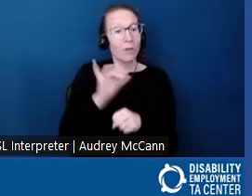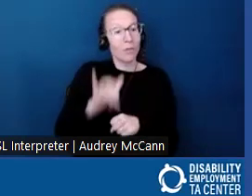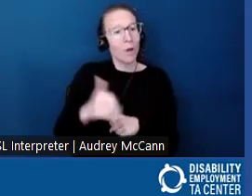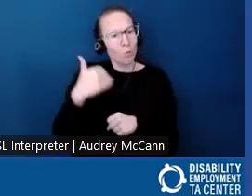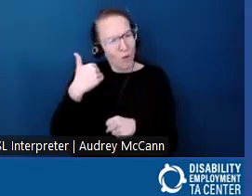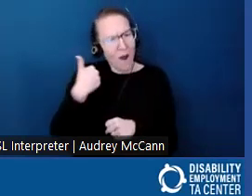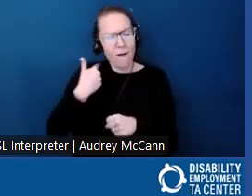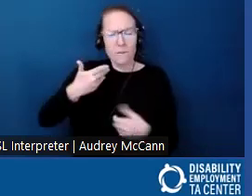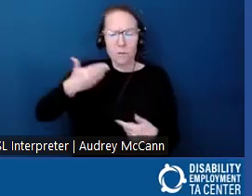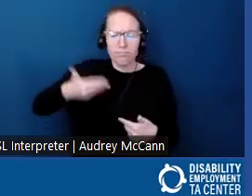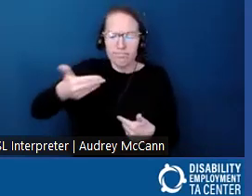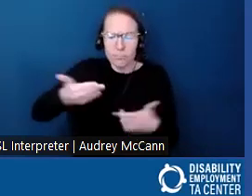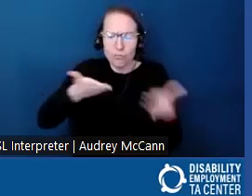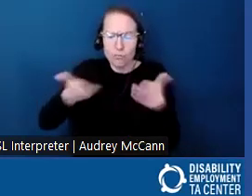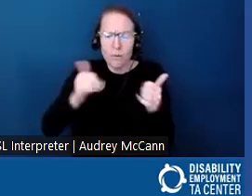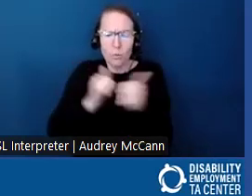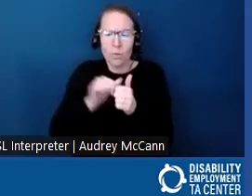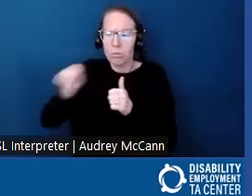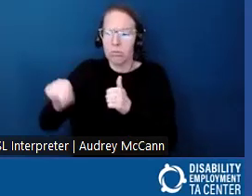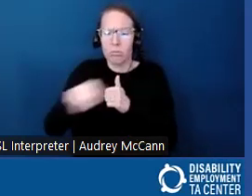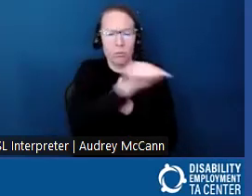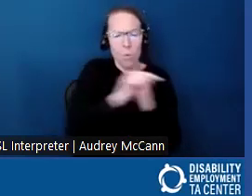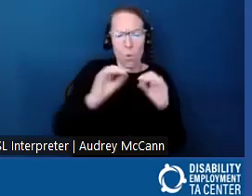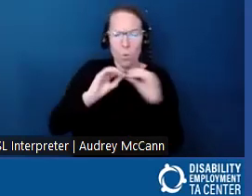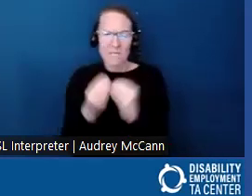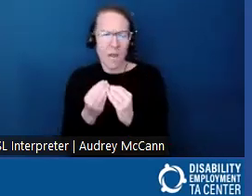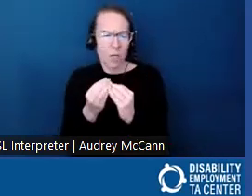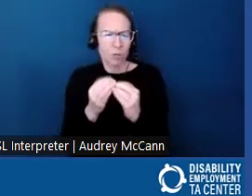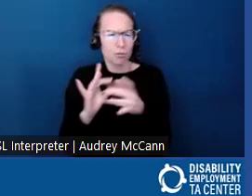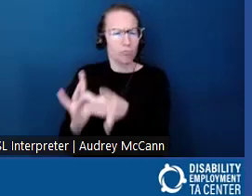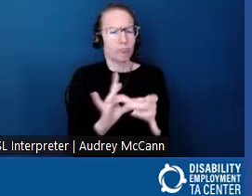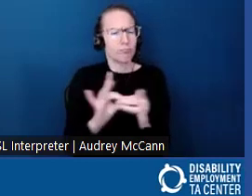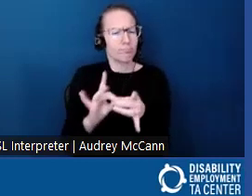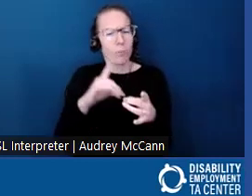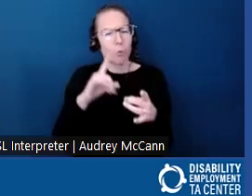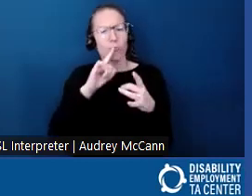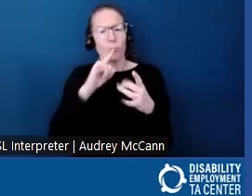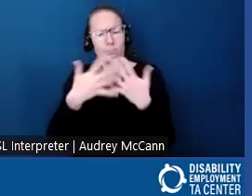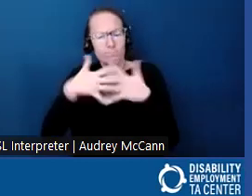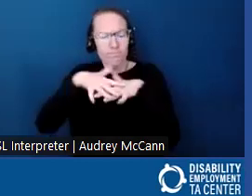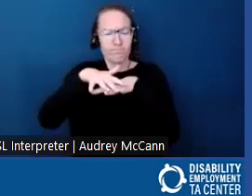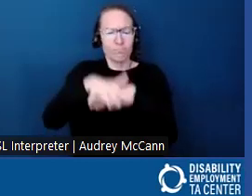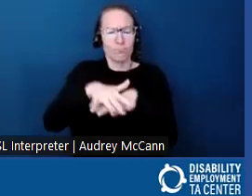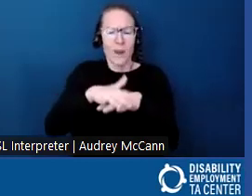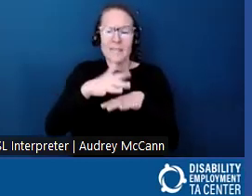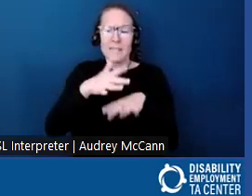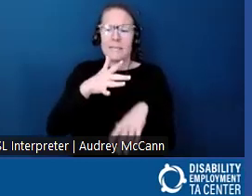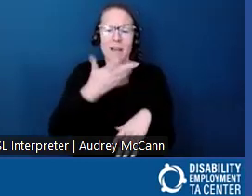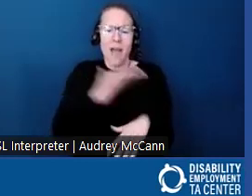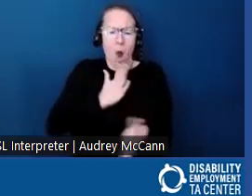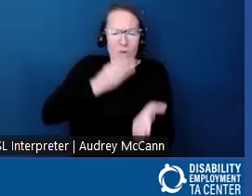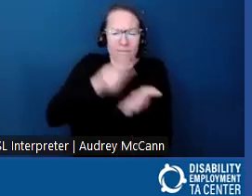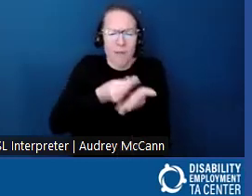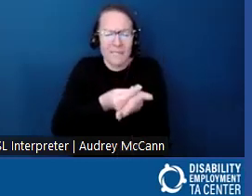of services between these organizations, and that we're really braiding our funding and not repeating funding between